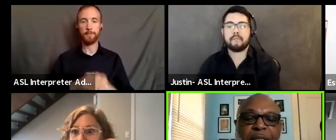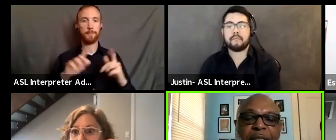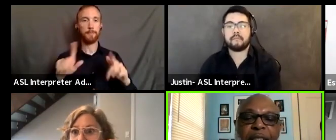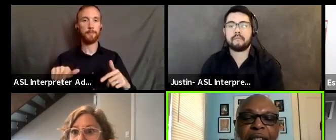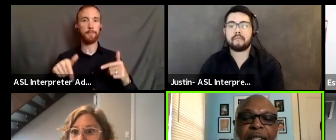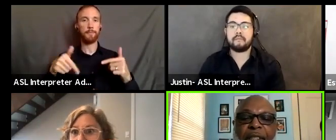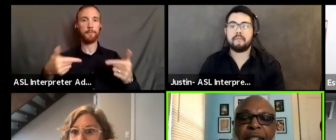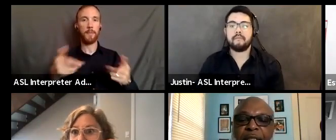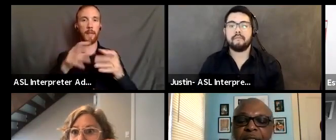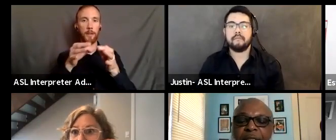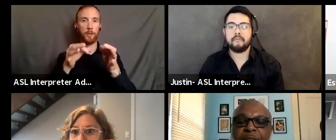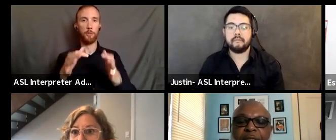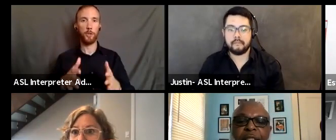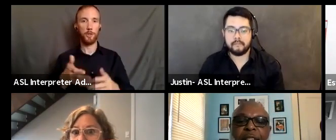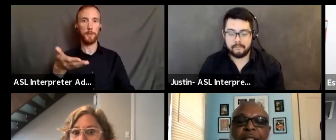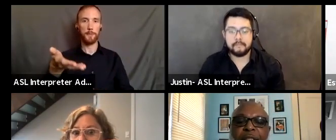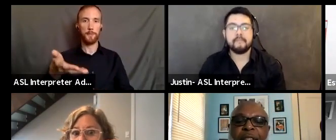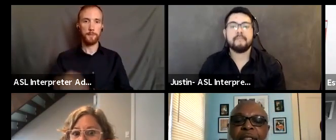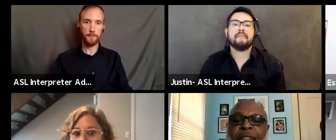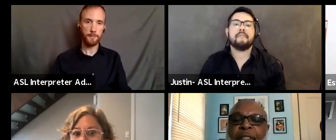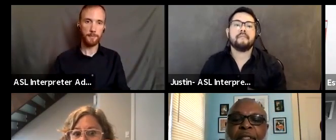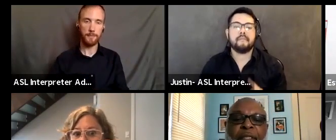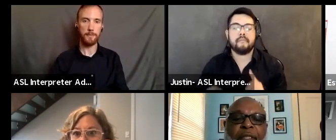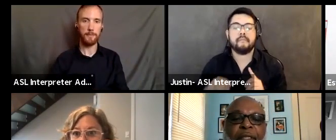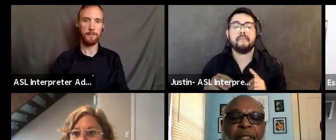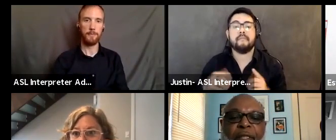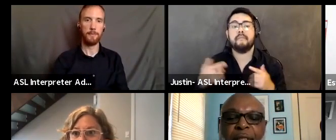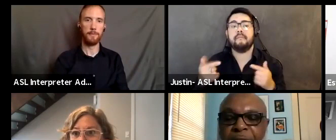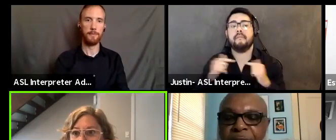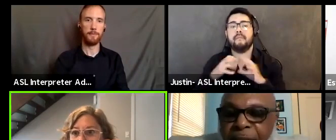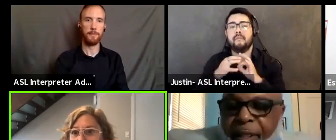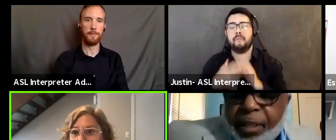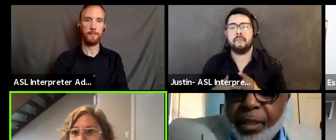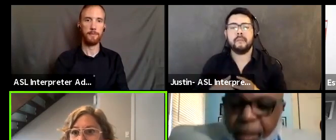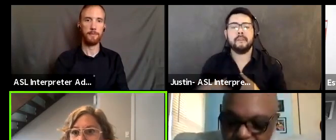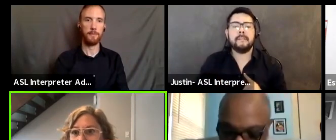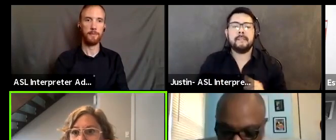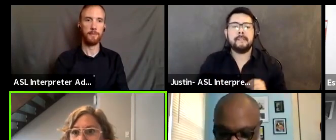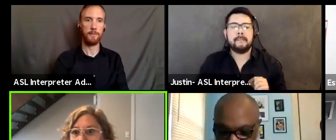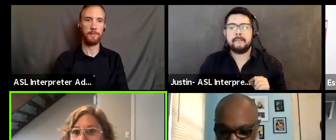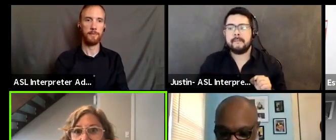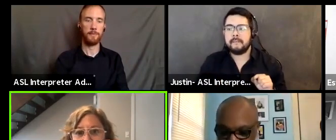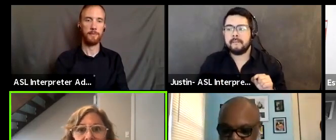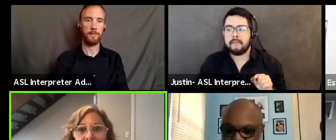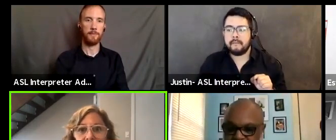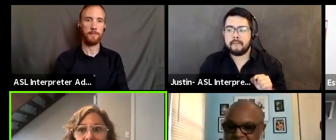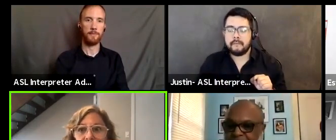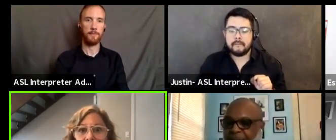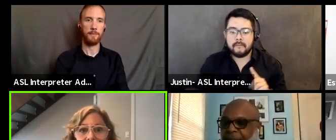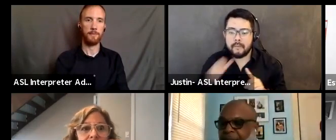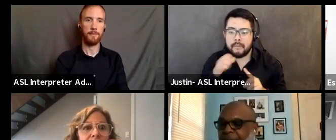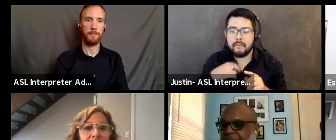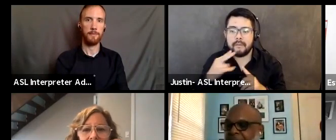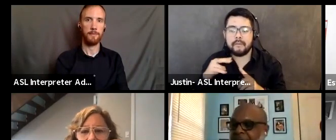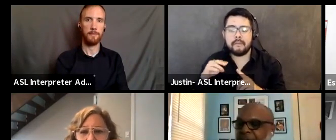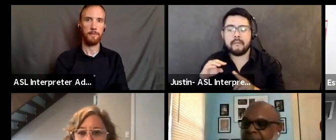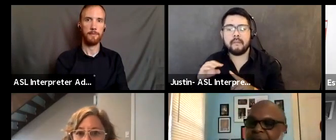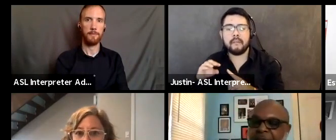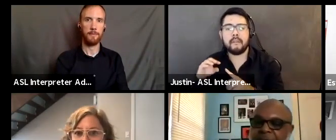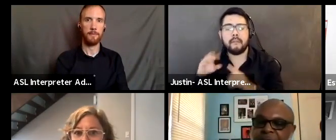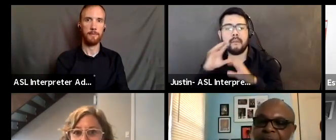yes board members may i speak next president dubai yes uh remember roma